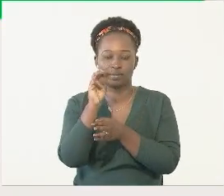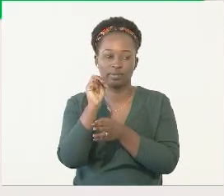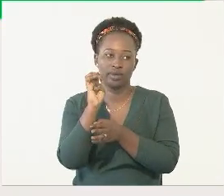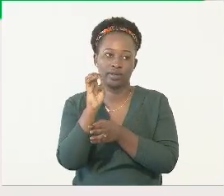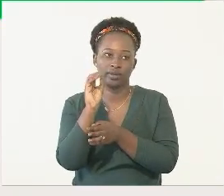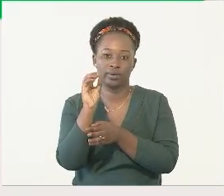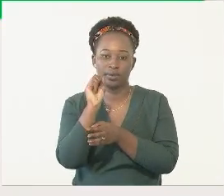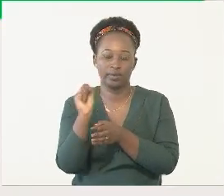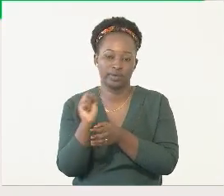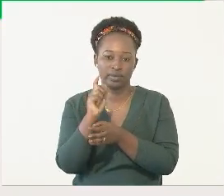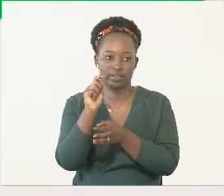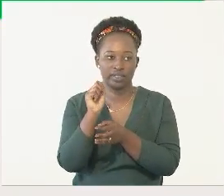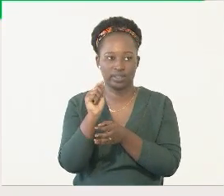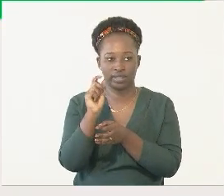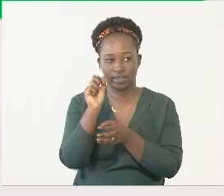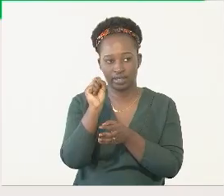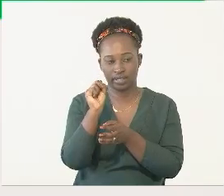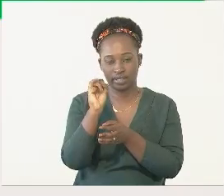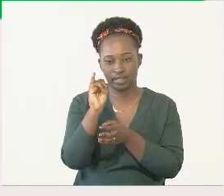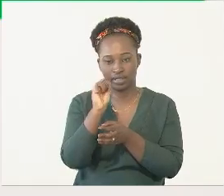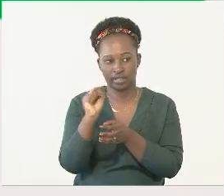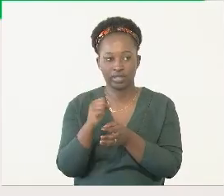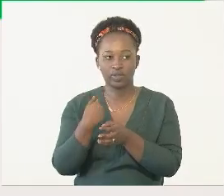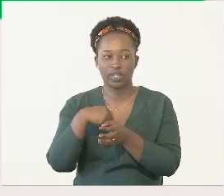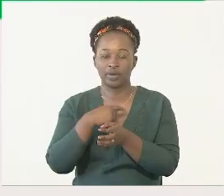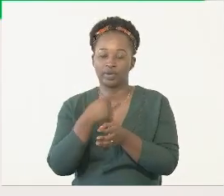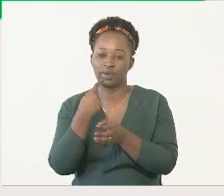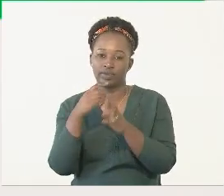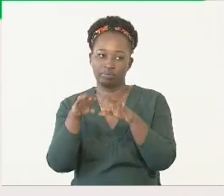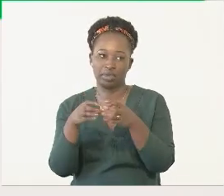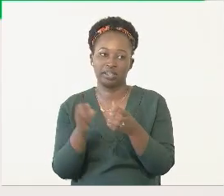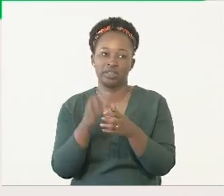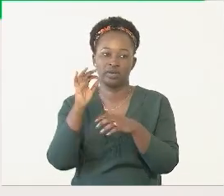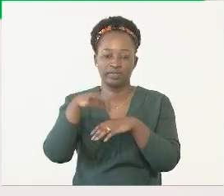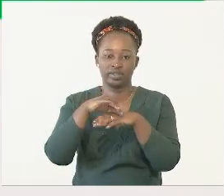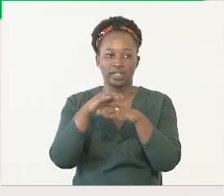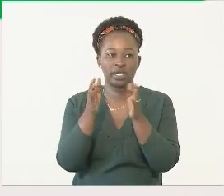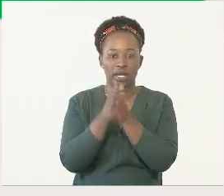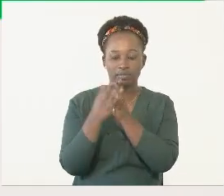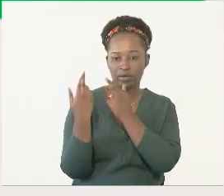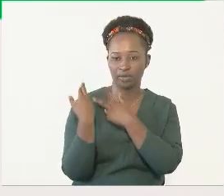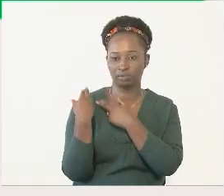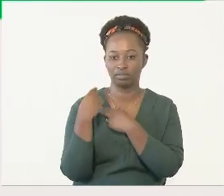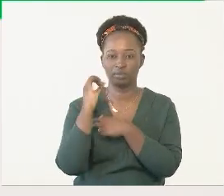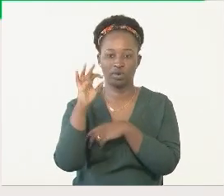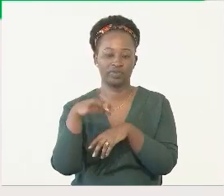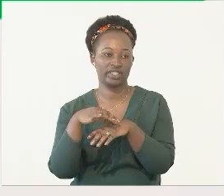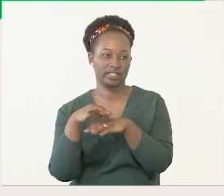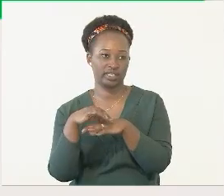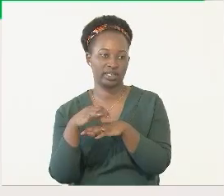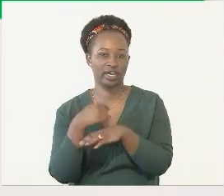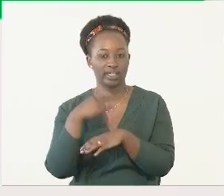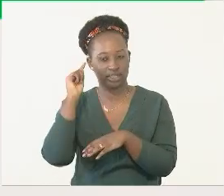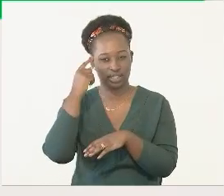we discussed about the structure of the skin, and we talked about the functions of the skin. I